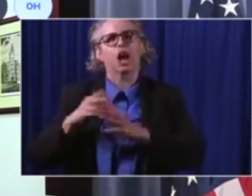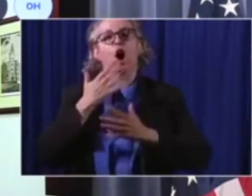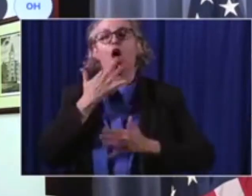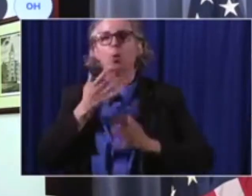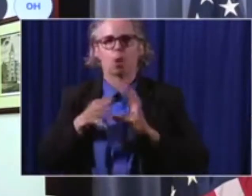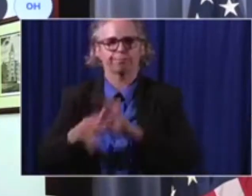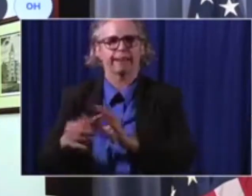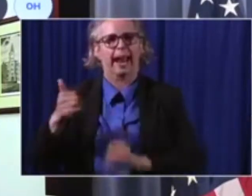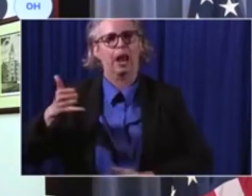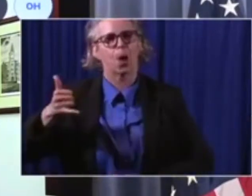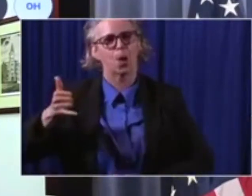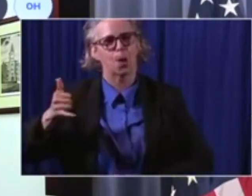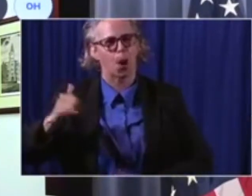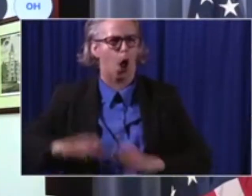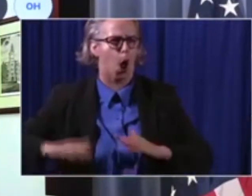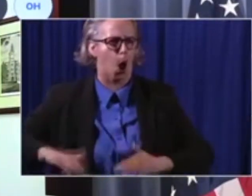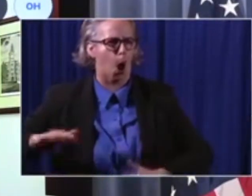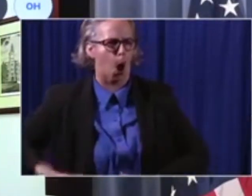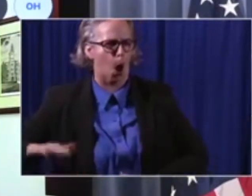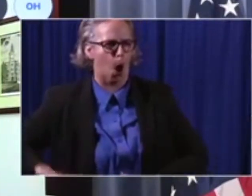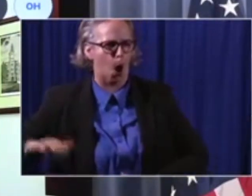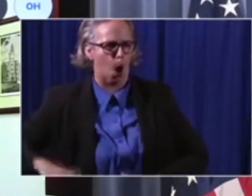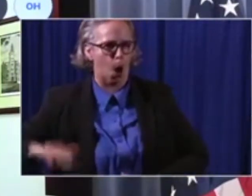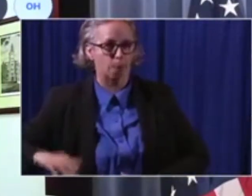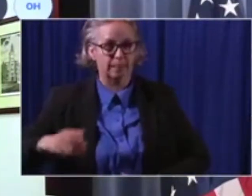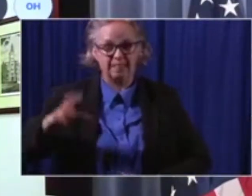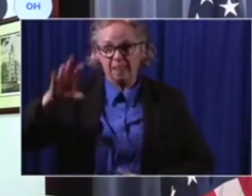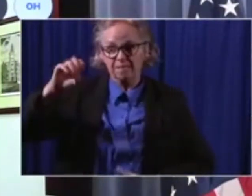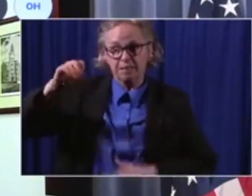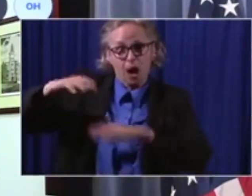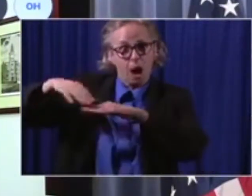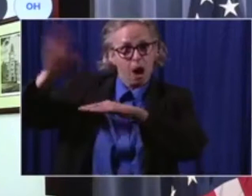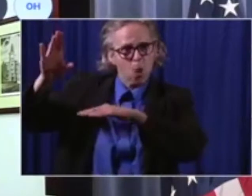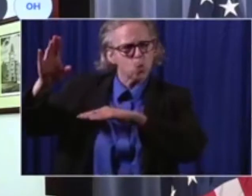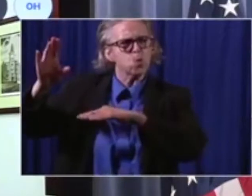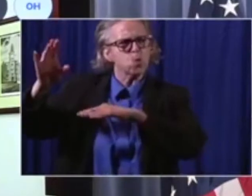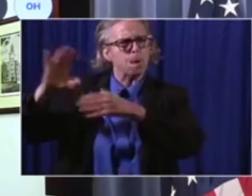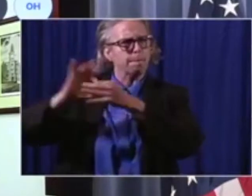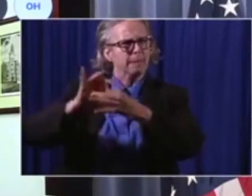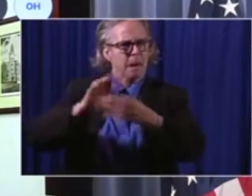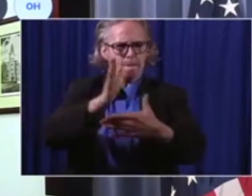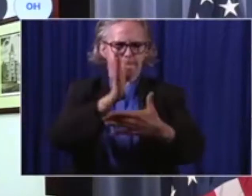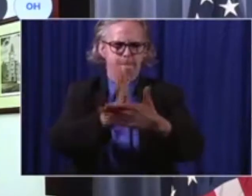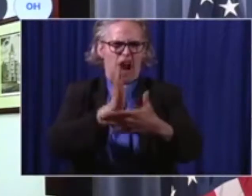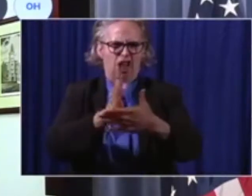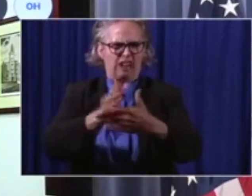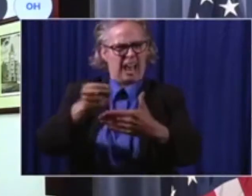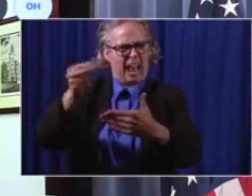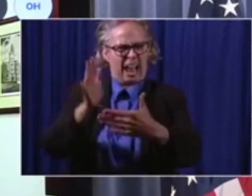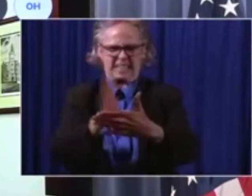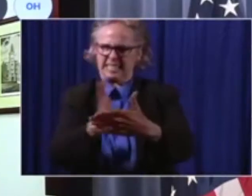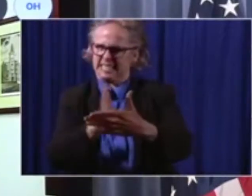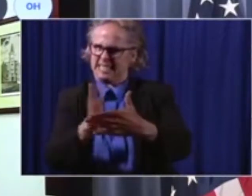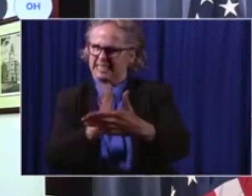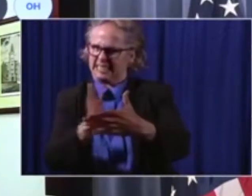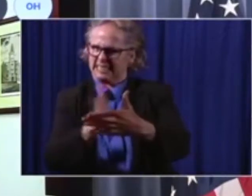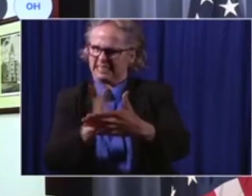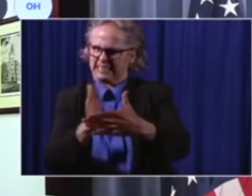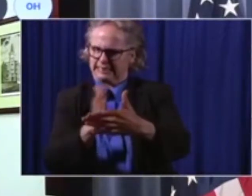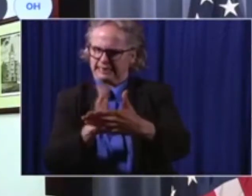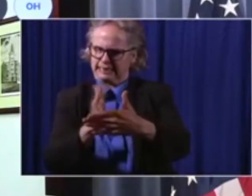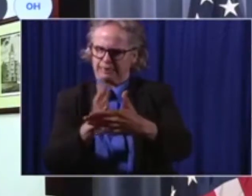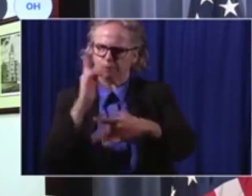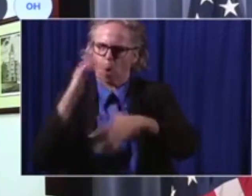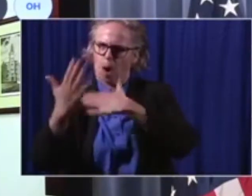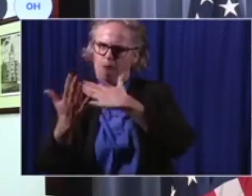into that moderately high category, then you are going to trigger this metric. And if you trigger